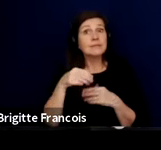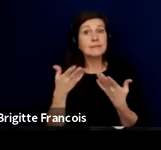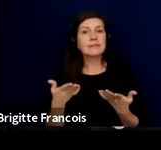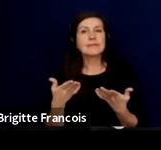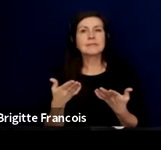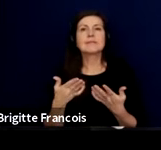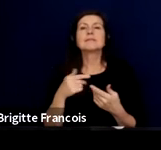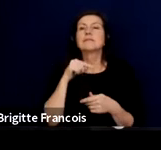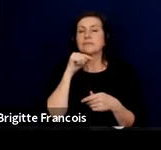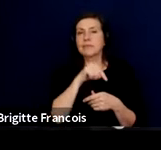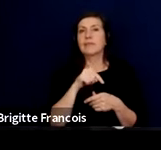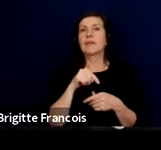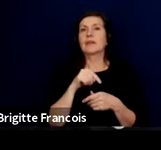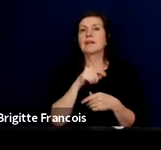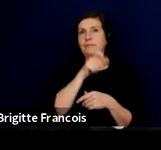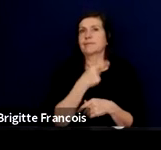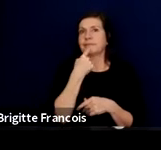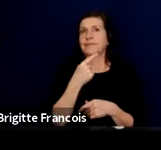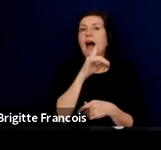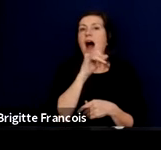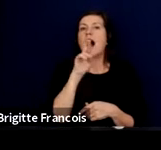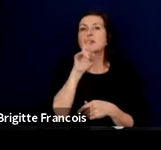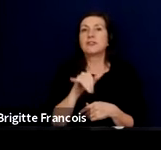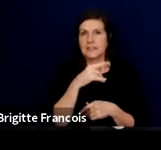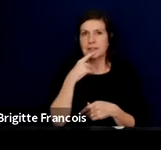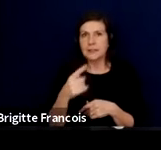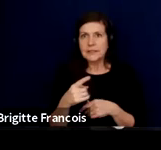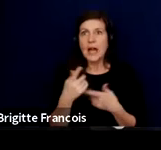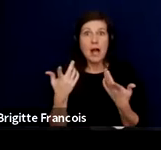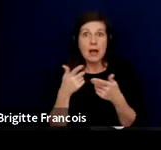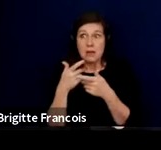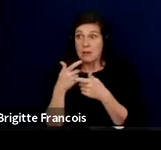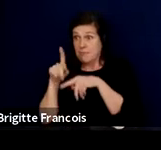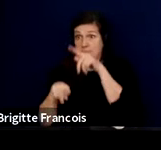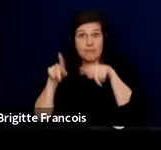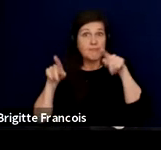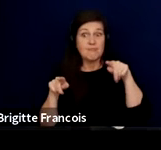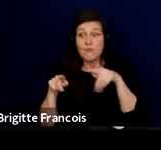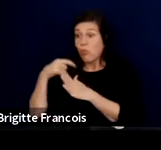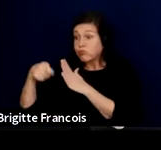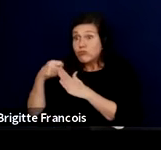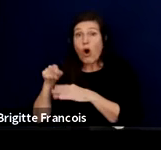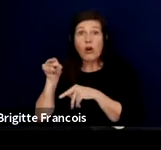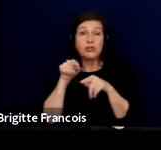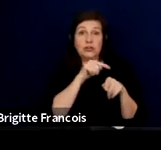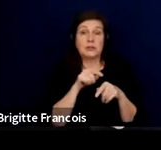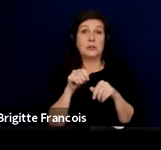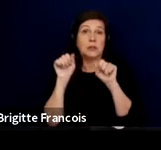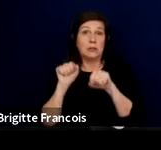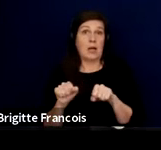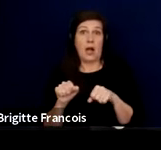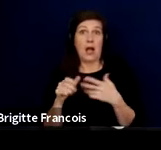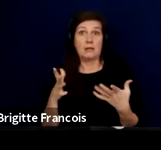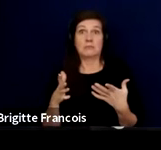depends on the project. Yeah. It could be a big involvement in a year,